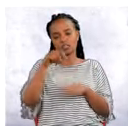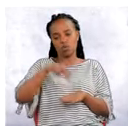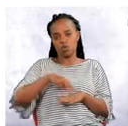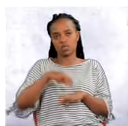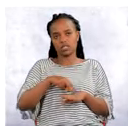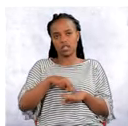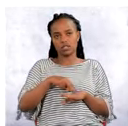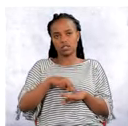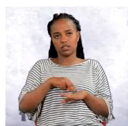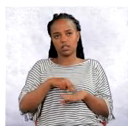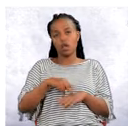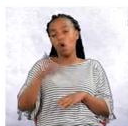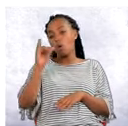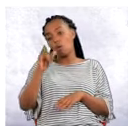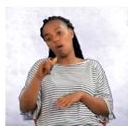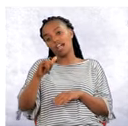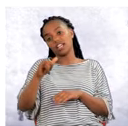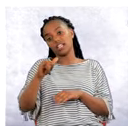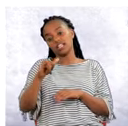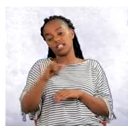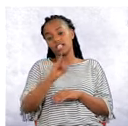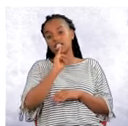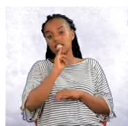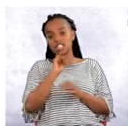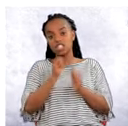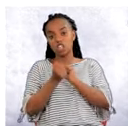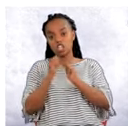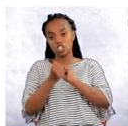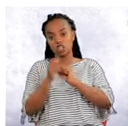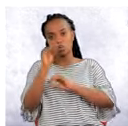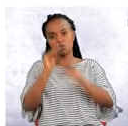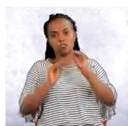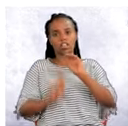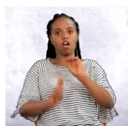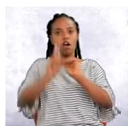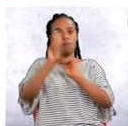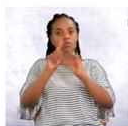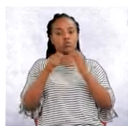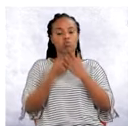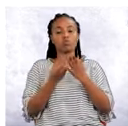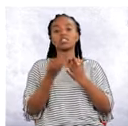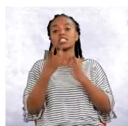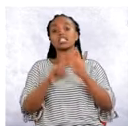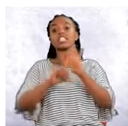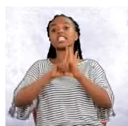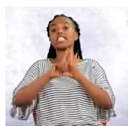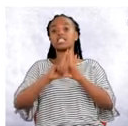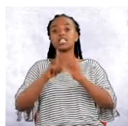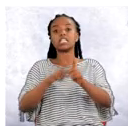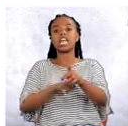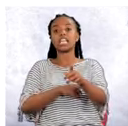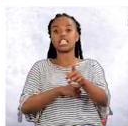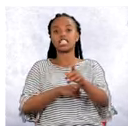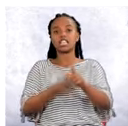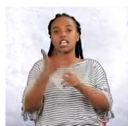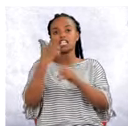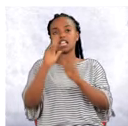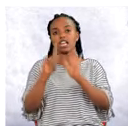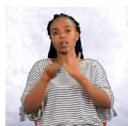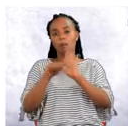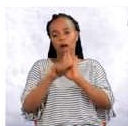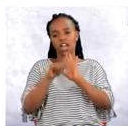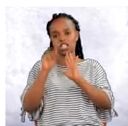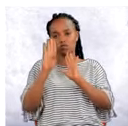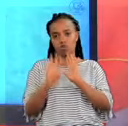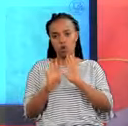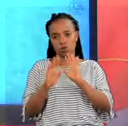constant. Y coordinate is this changing, is moving up. How much length is? Take the difference, 13 minus 4.